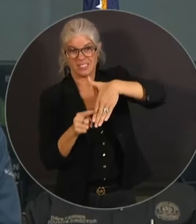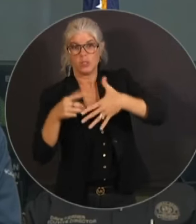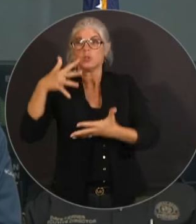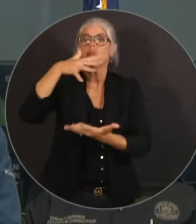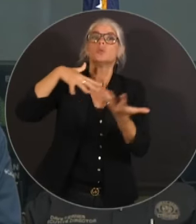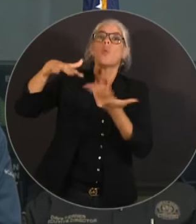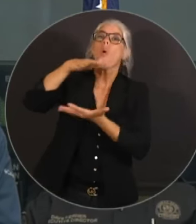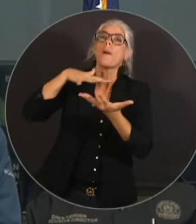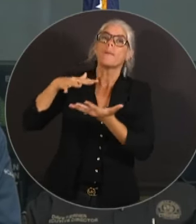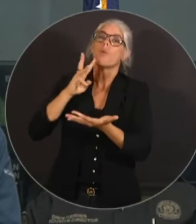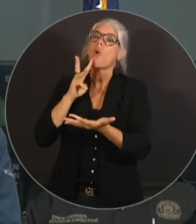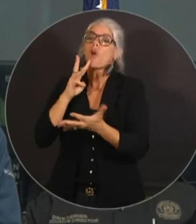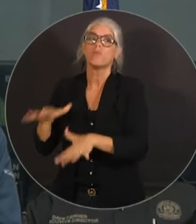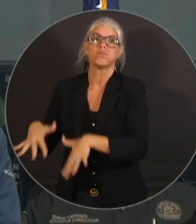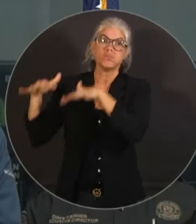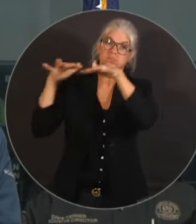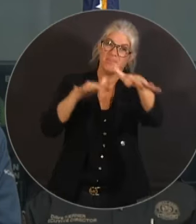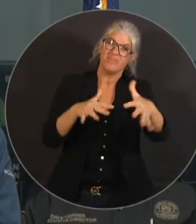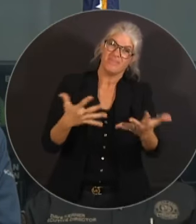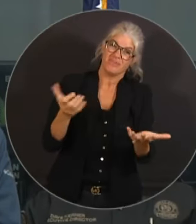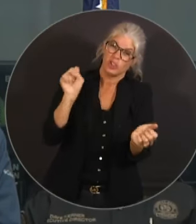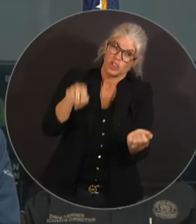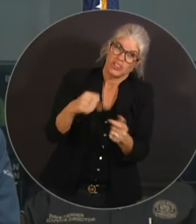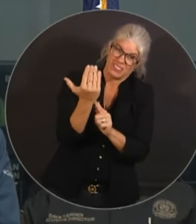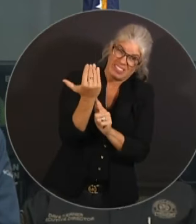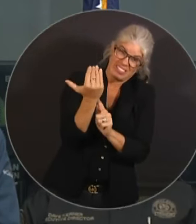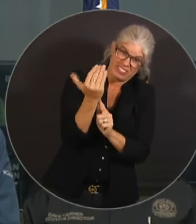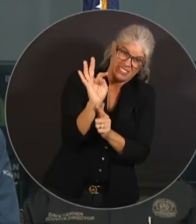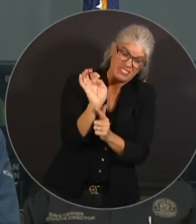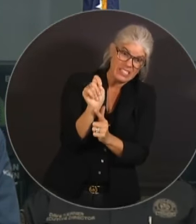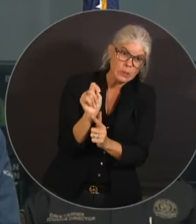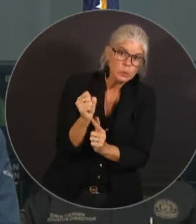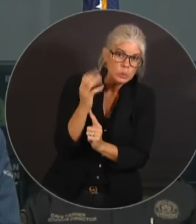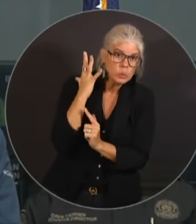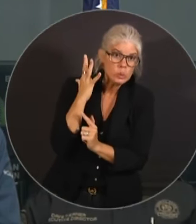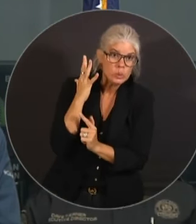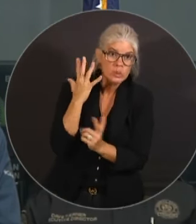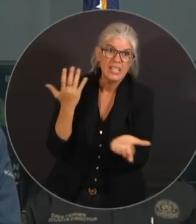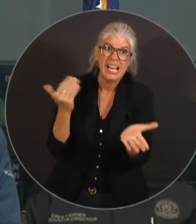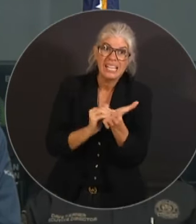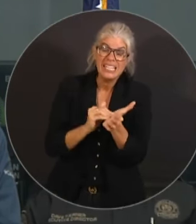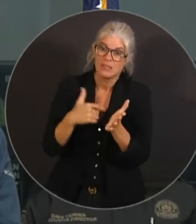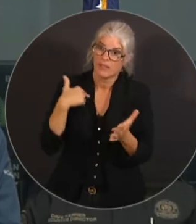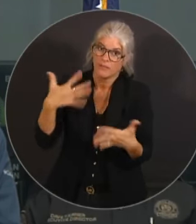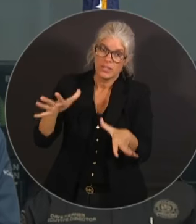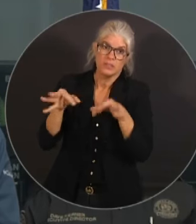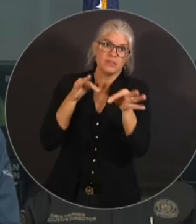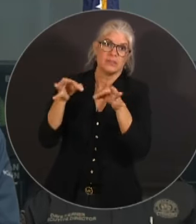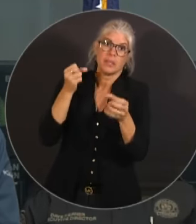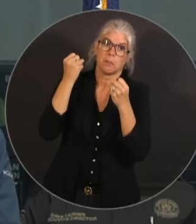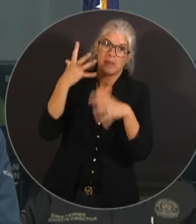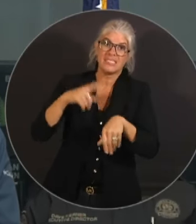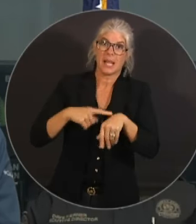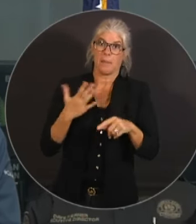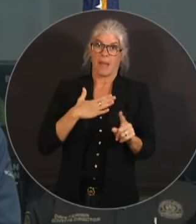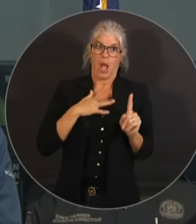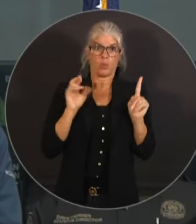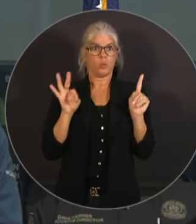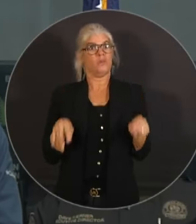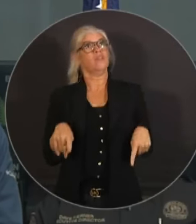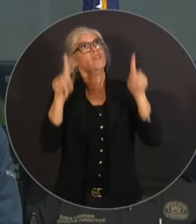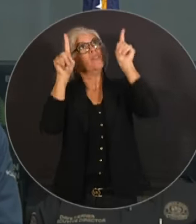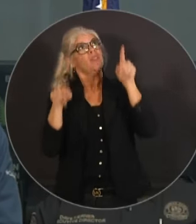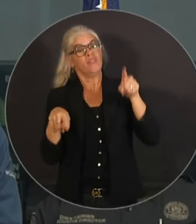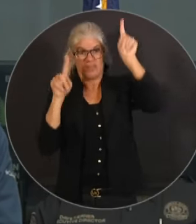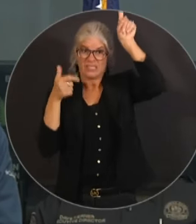areas could see upwards of 15 feet. Again, as I've said several times, the ceiling in this room we're in right now is 10 foot 8 inches.